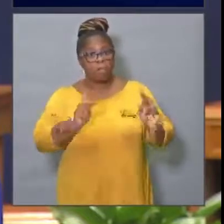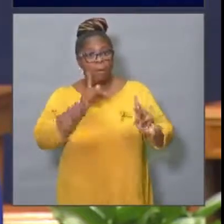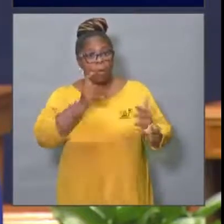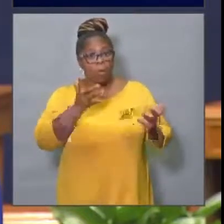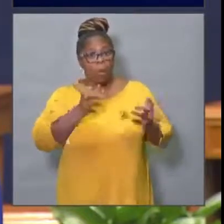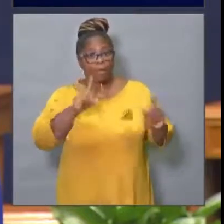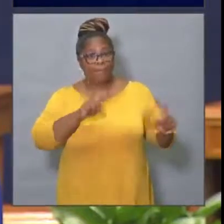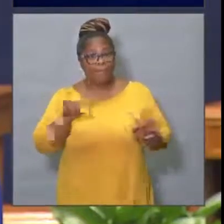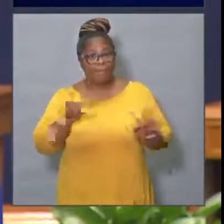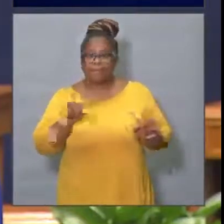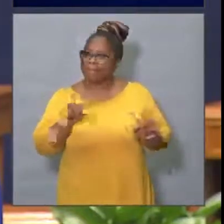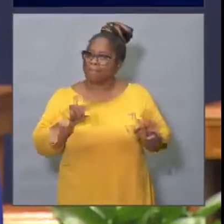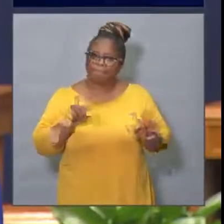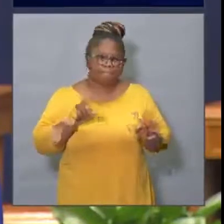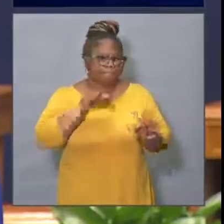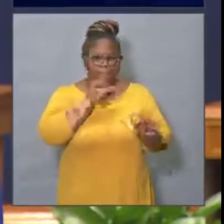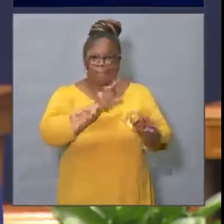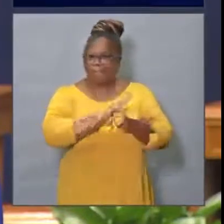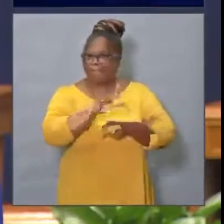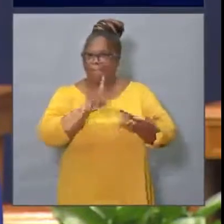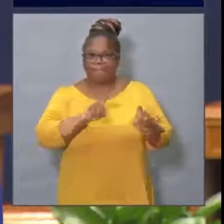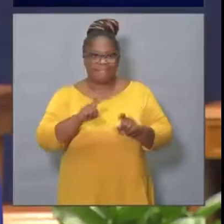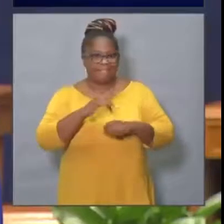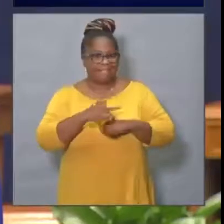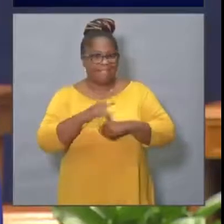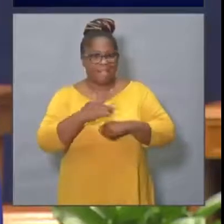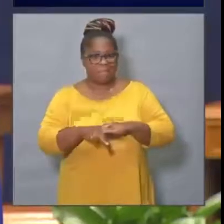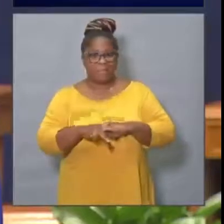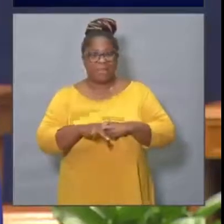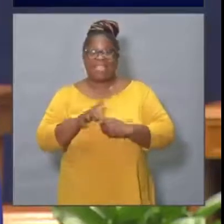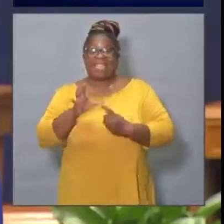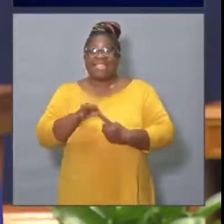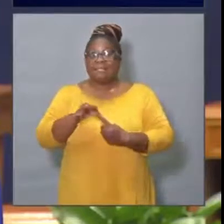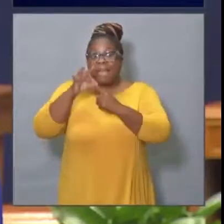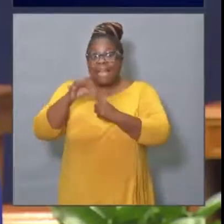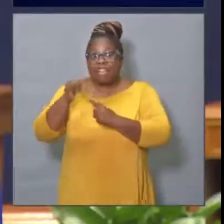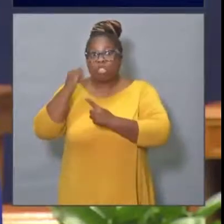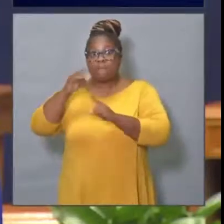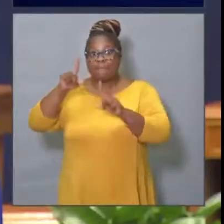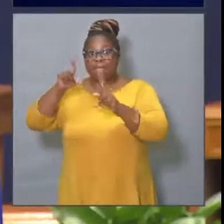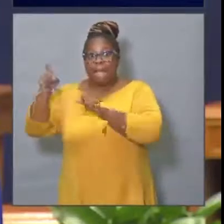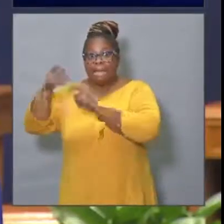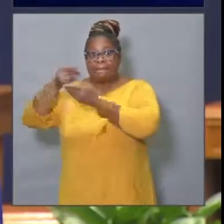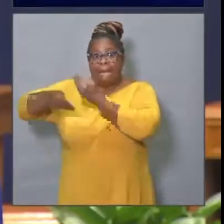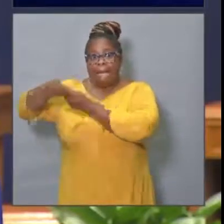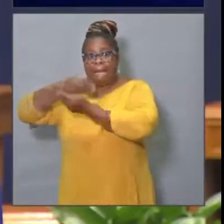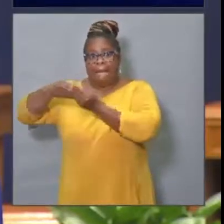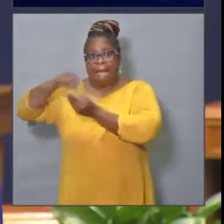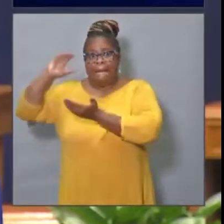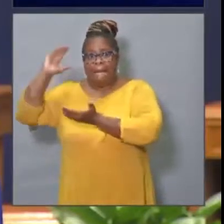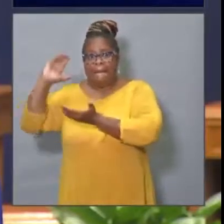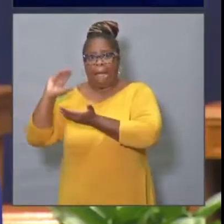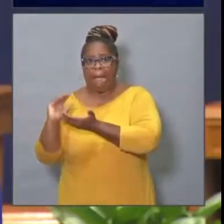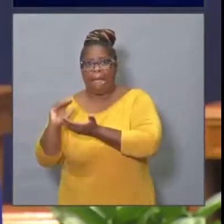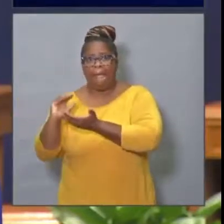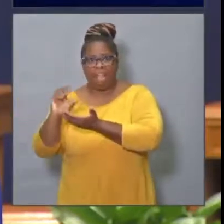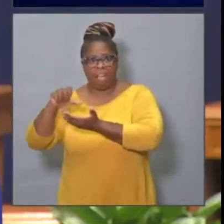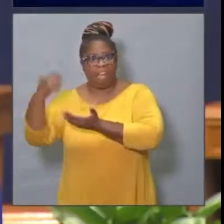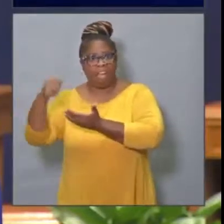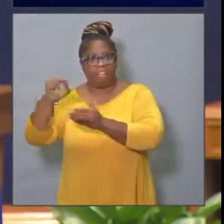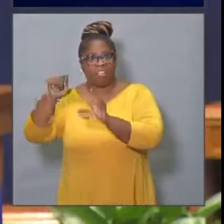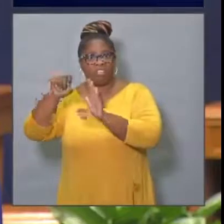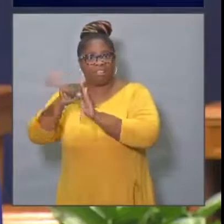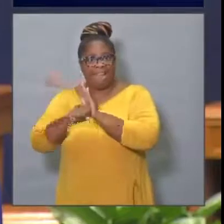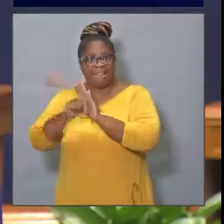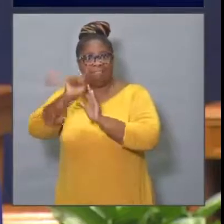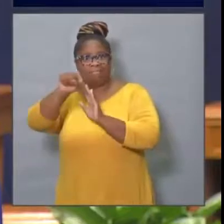want to be tested, particularly if the supply chain becomes increasingly constrained as we see other states also ramp up their